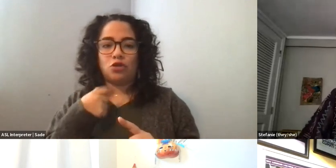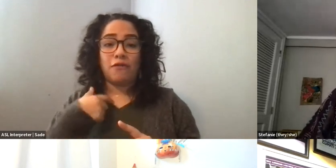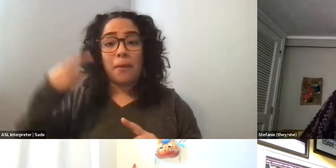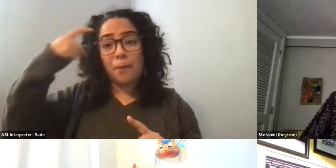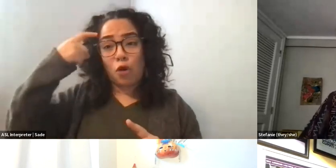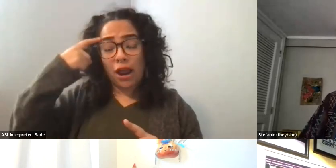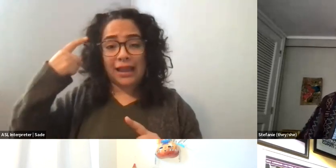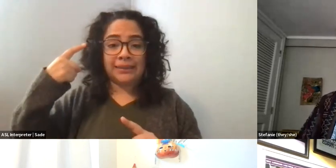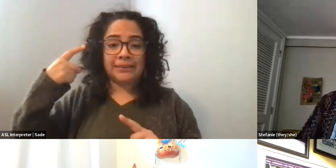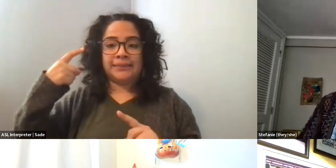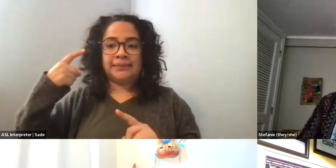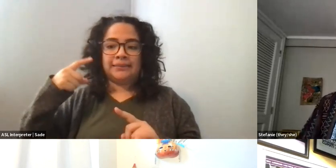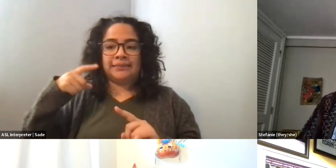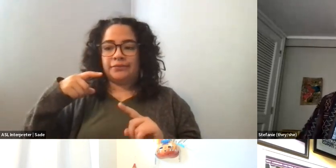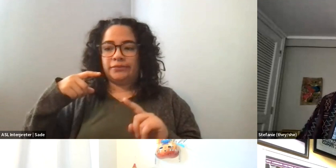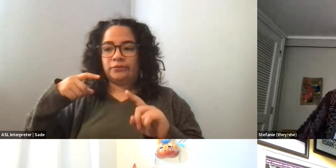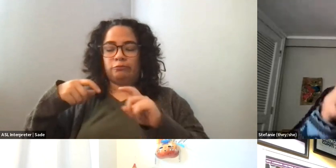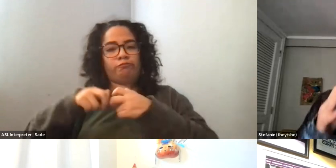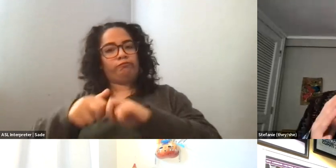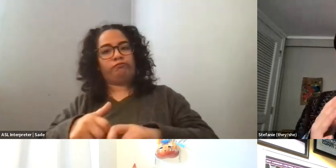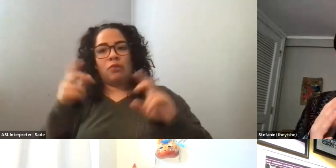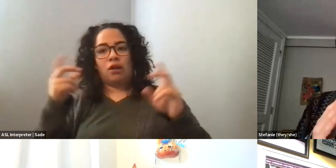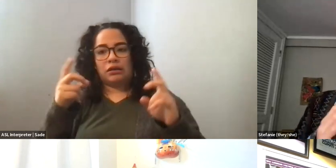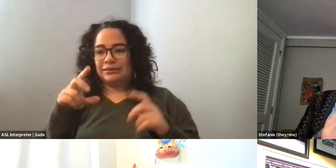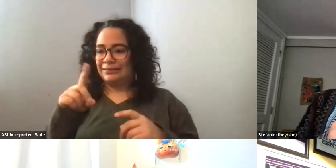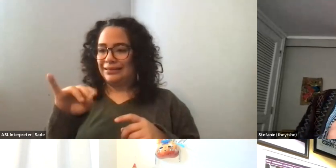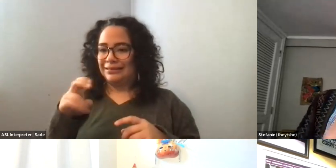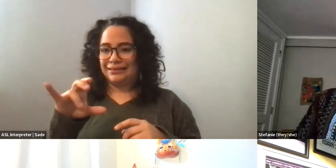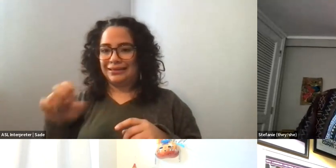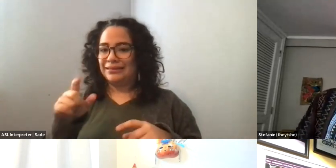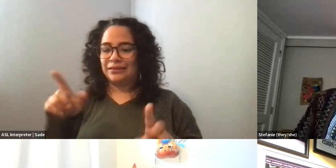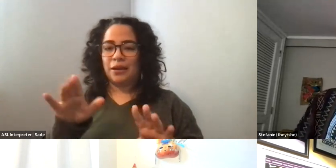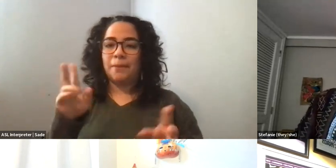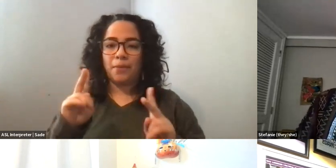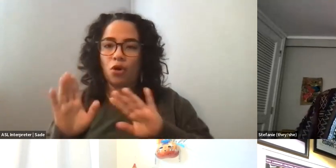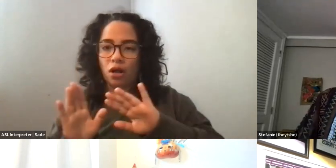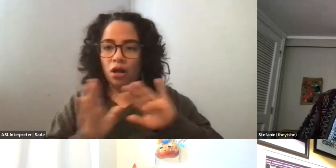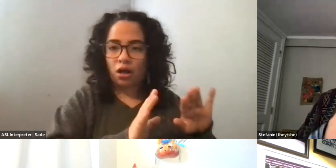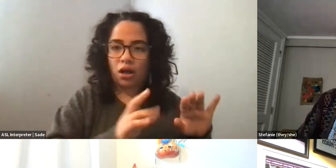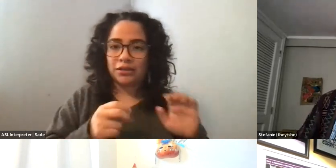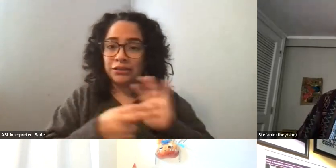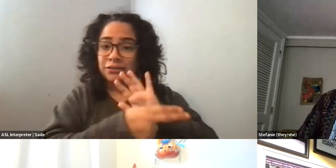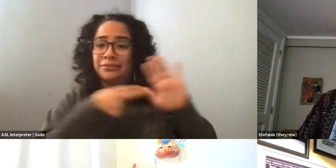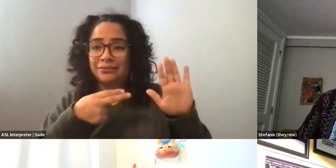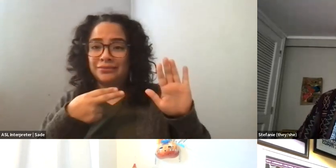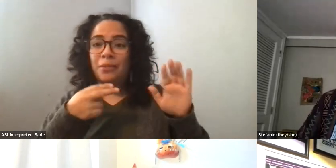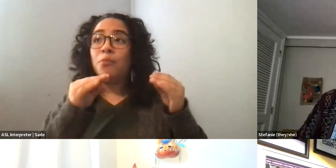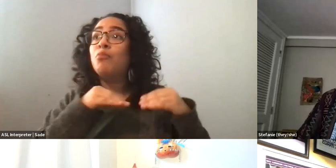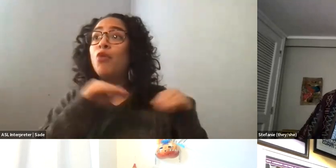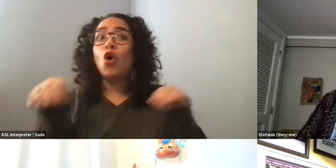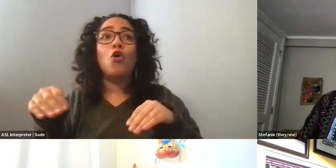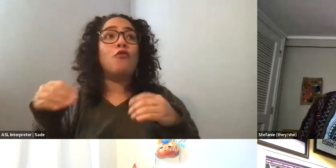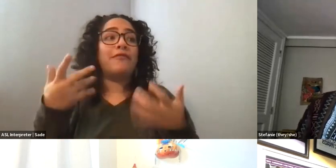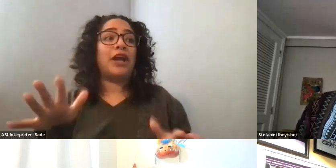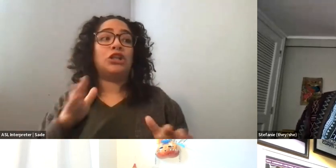is, to be talking about, no, actually, people move out of this, and labeling that as recovery, I understand how that's